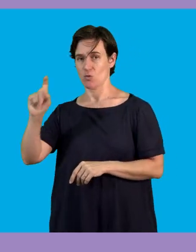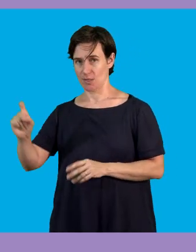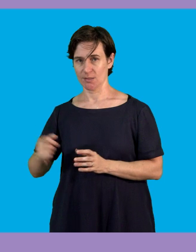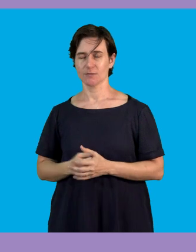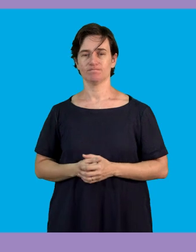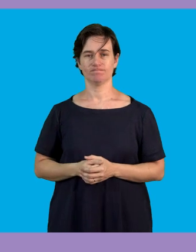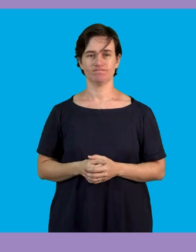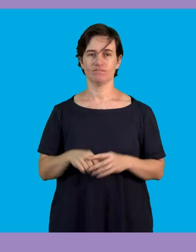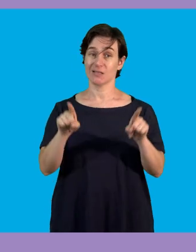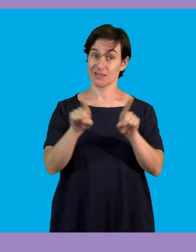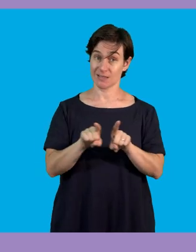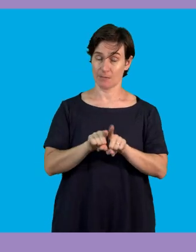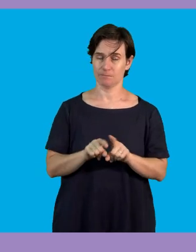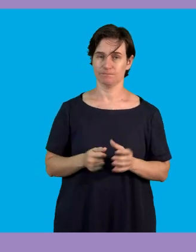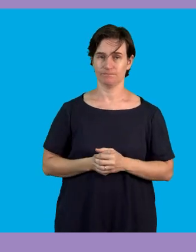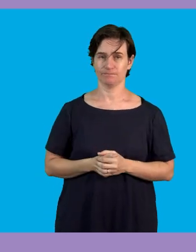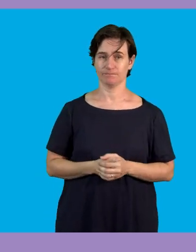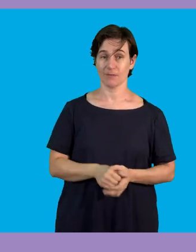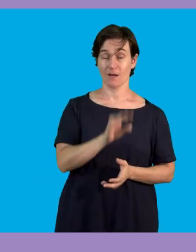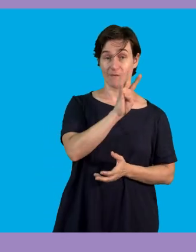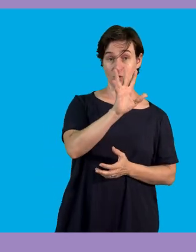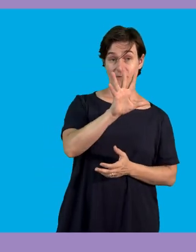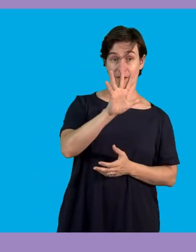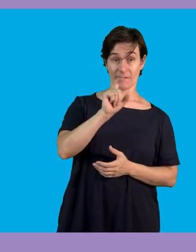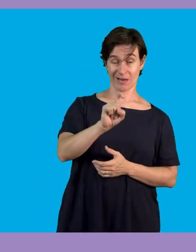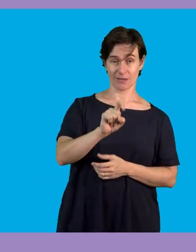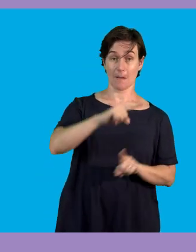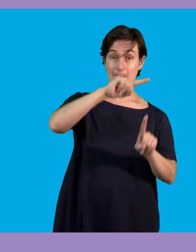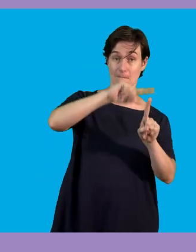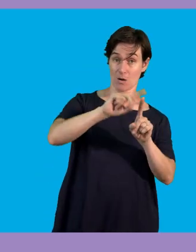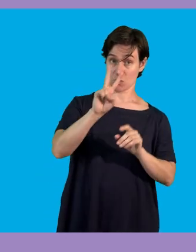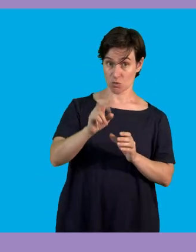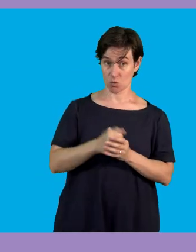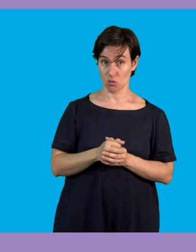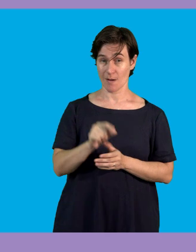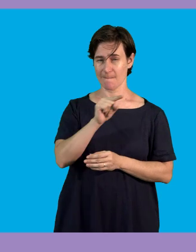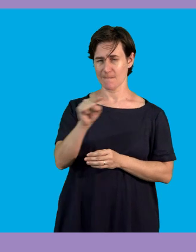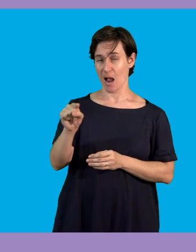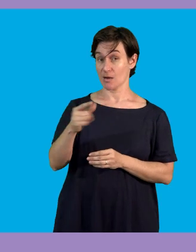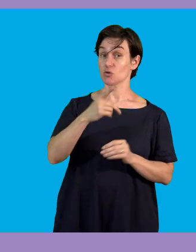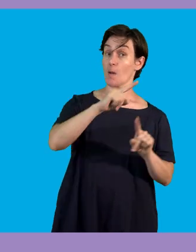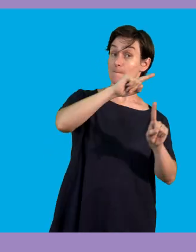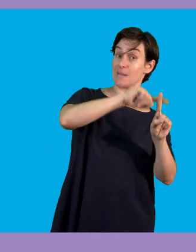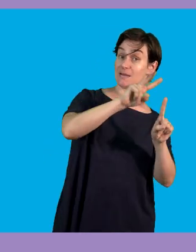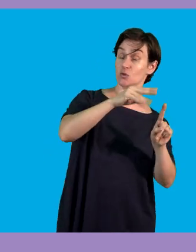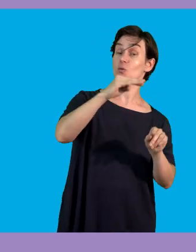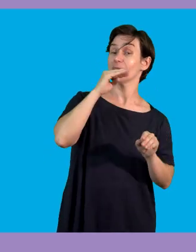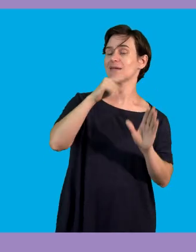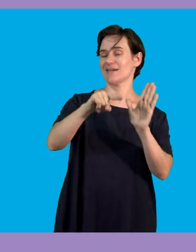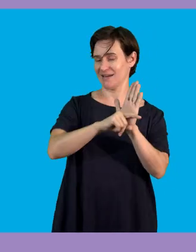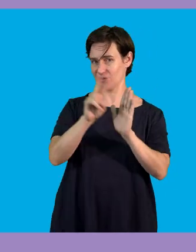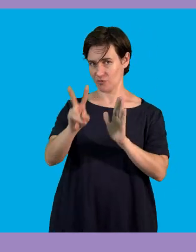we do the same. We have 45x plus 2, additive inverse is minus